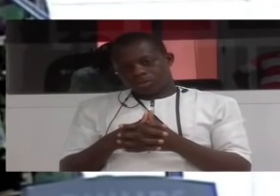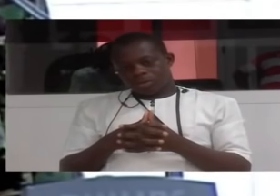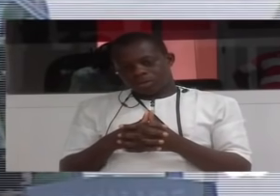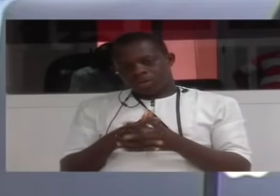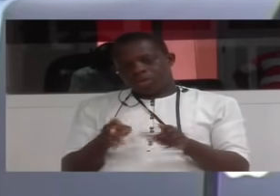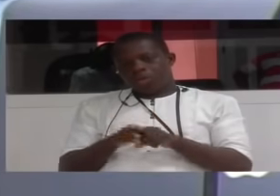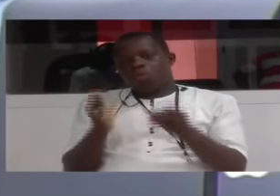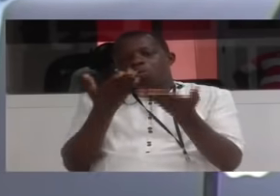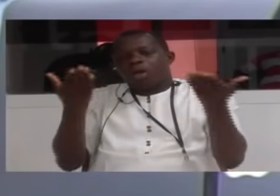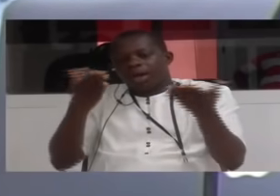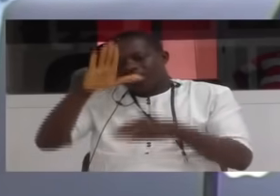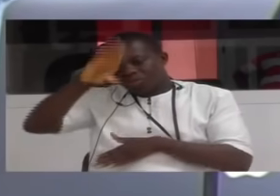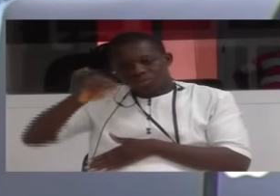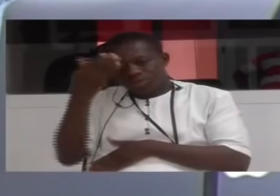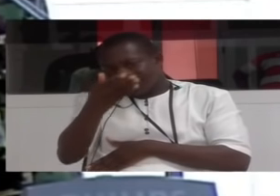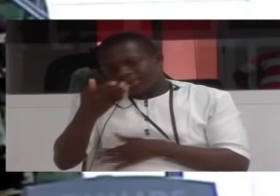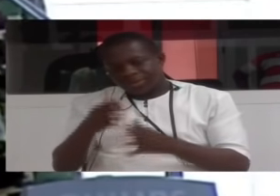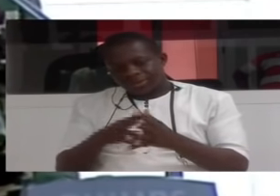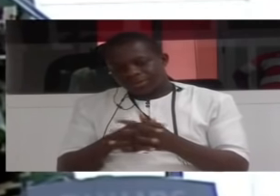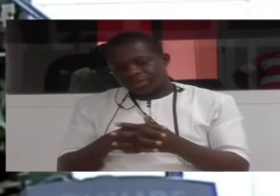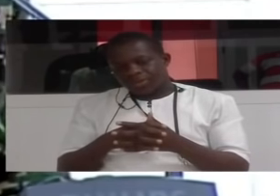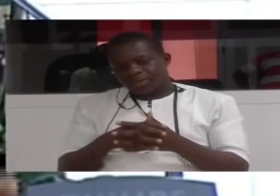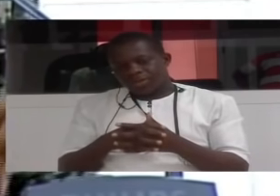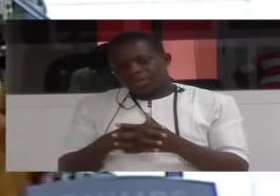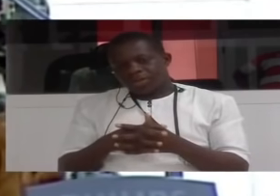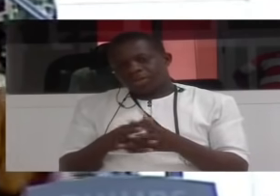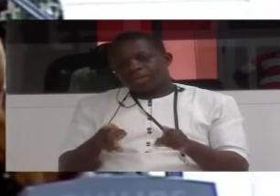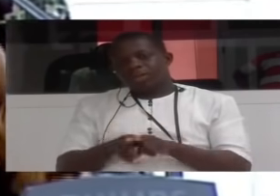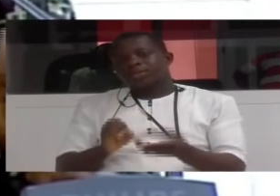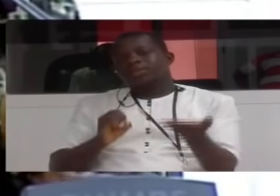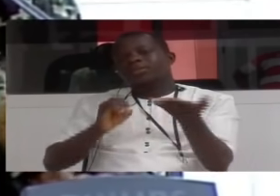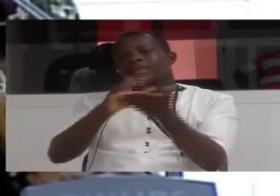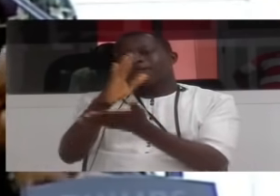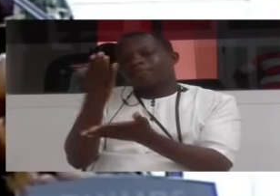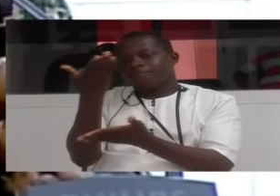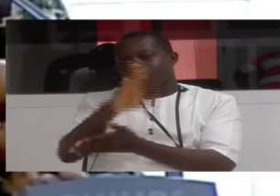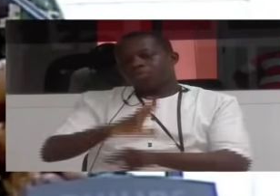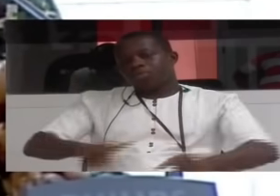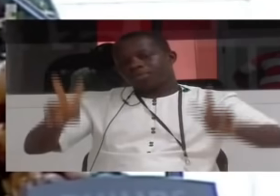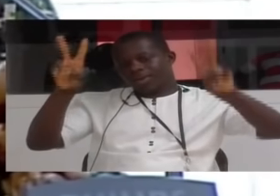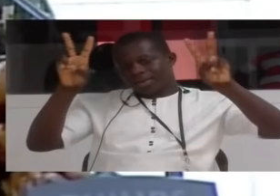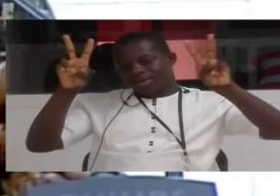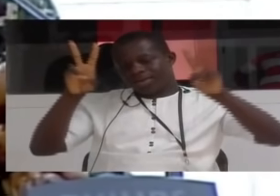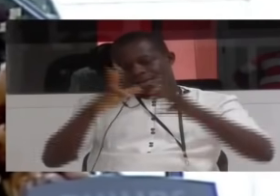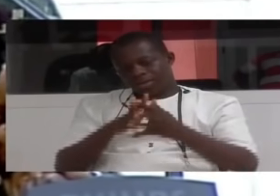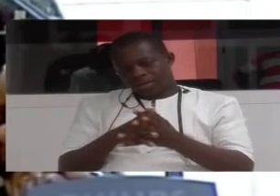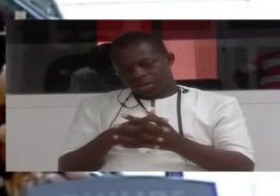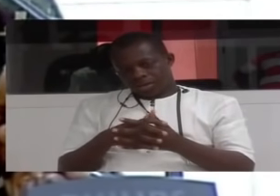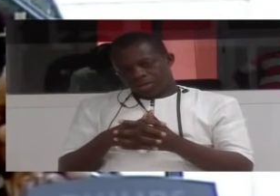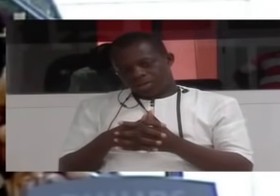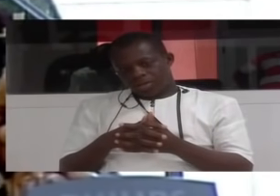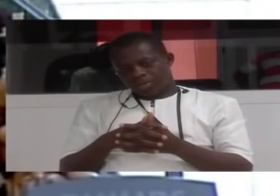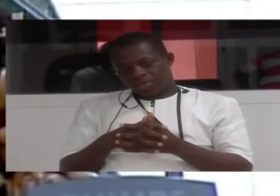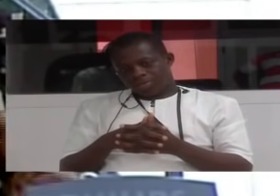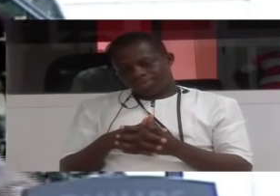And why was that done? Lutang ngeen defé ko nonu? Lolu mo don digal bu joge si Yaya Jame nen nay. That was